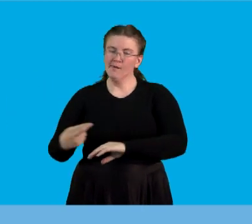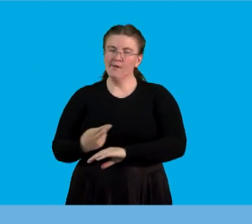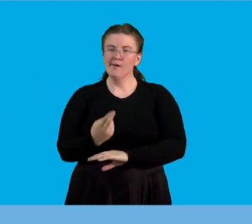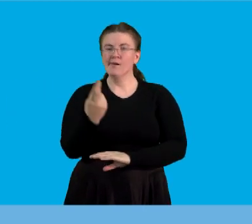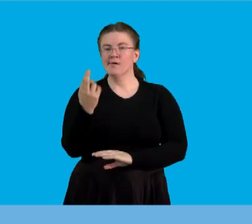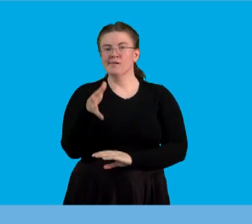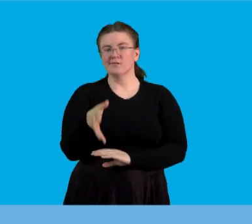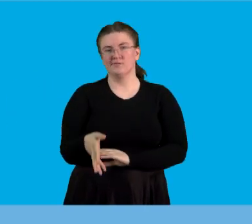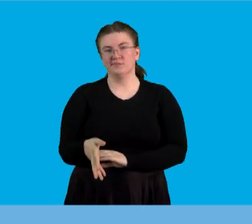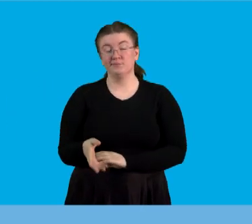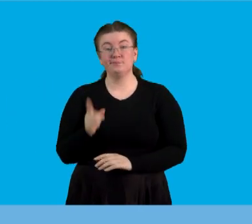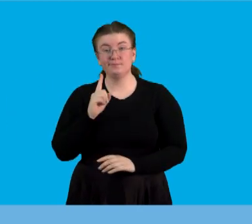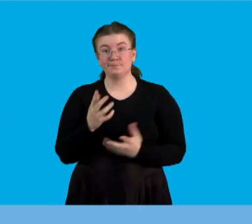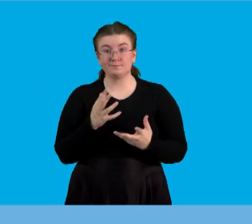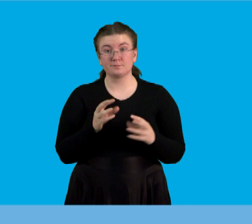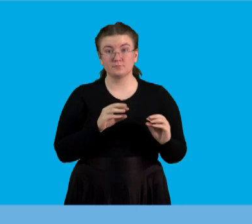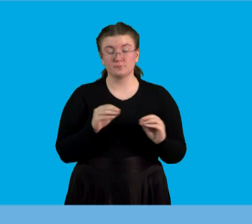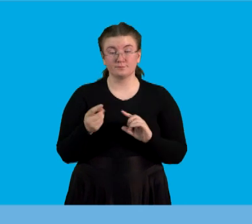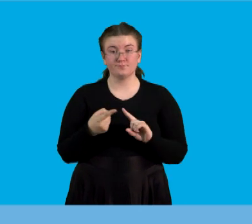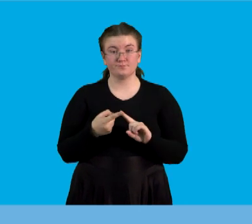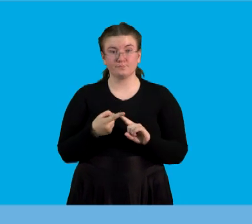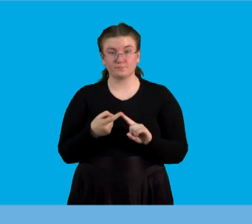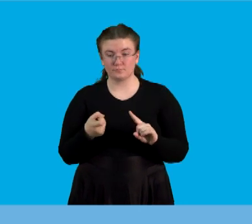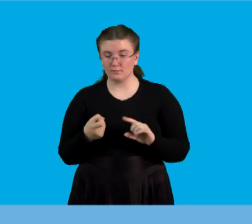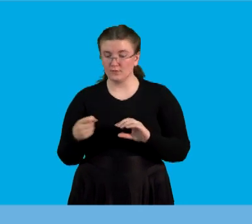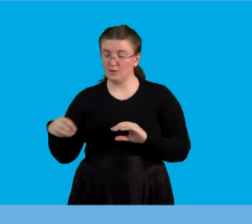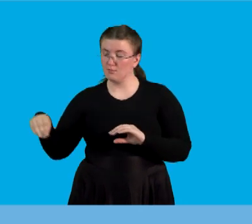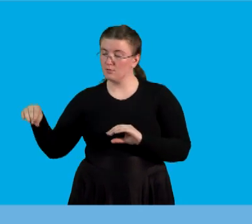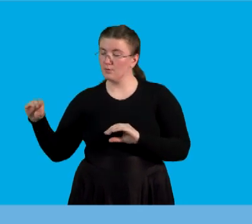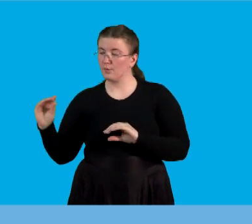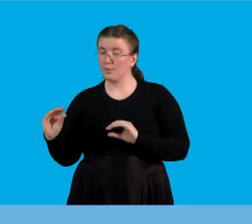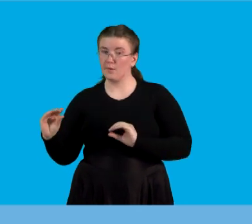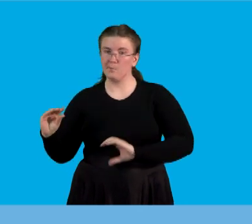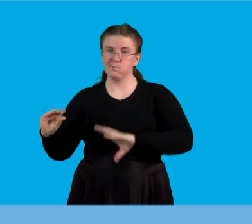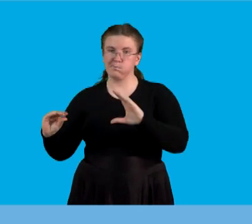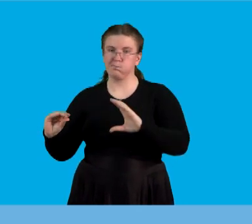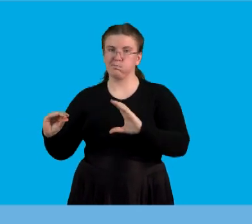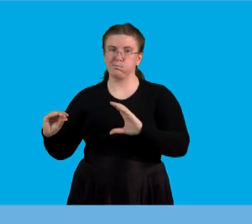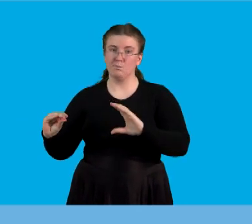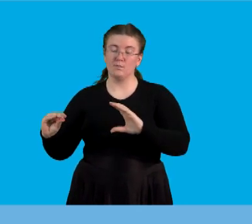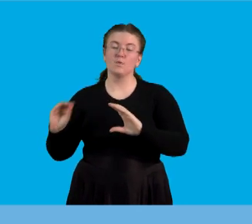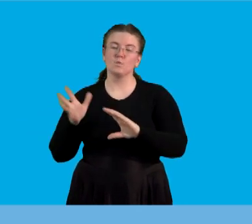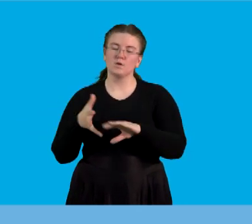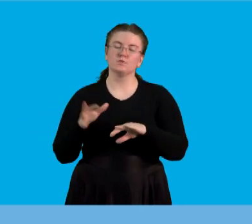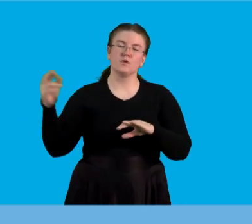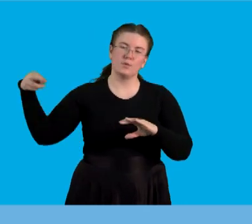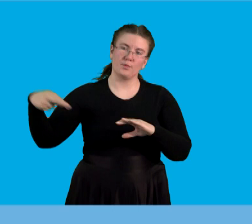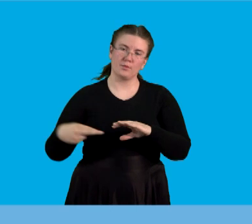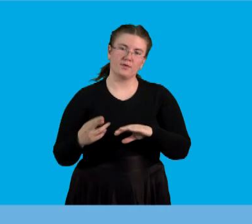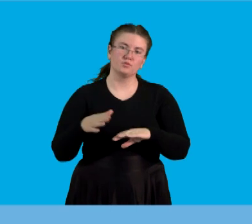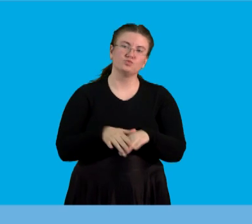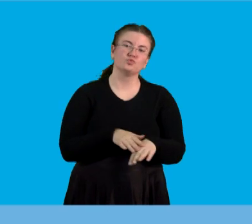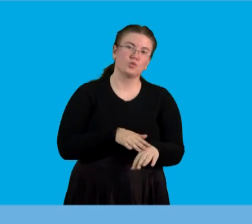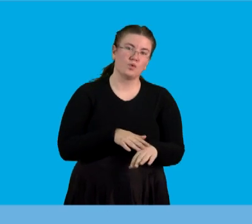bending away from the normal. And if it's moving from less to more dense, the speed of that light is going to be